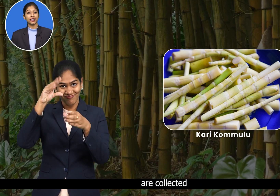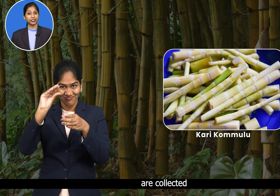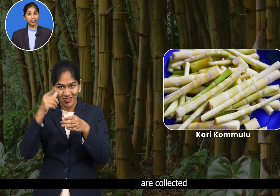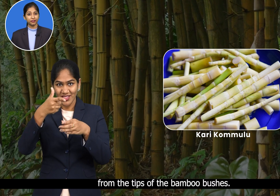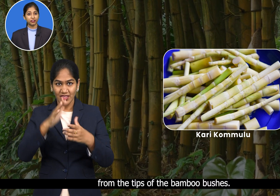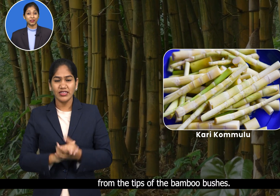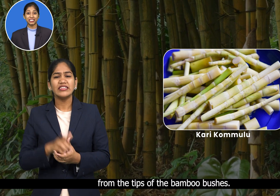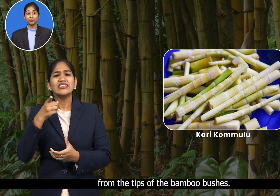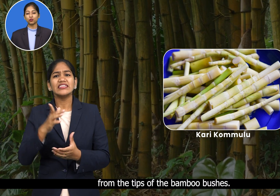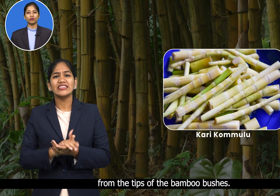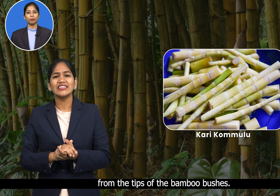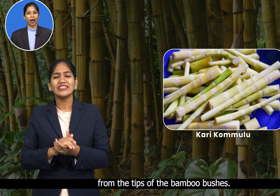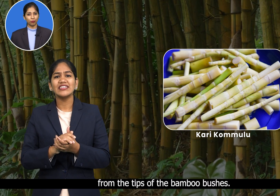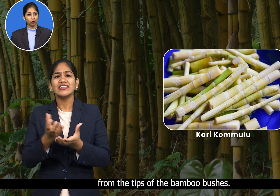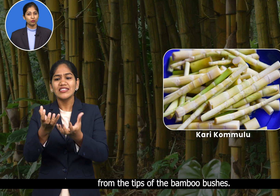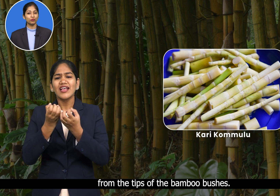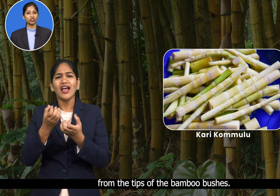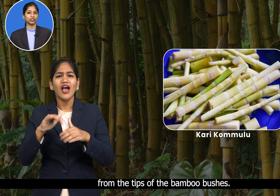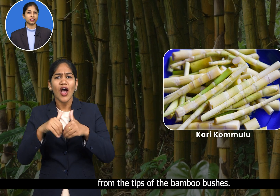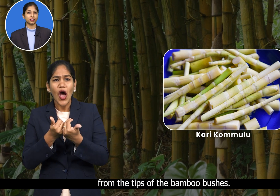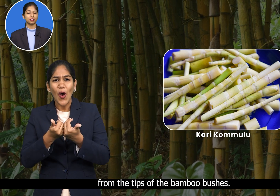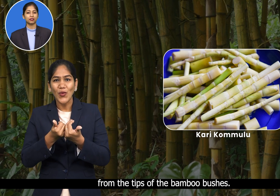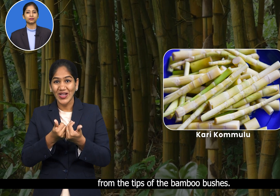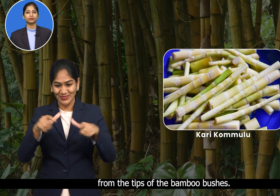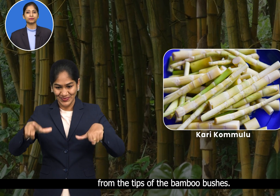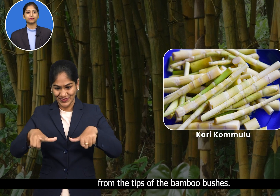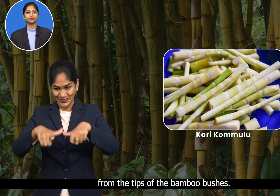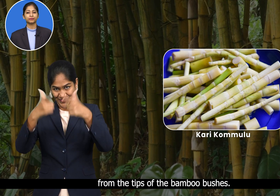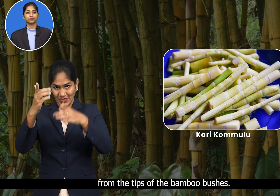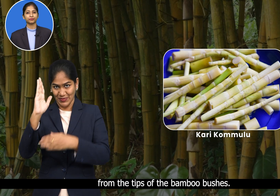are collected from the tips of the bamboo bushes.